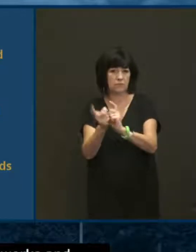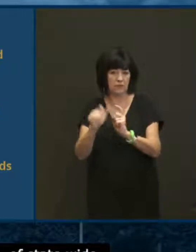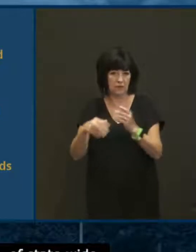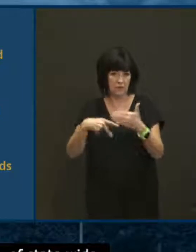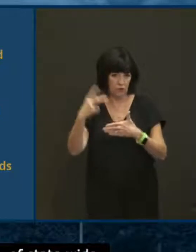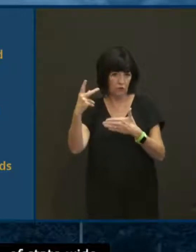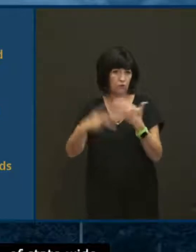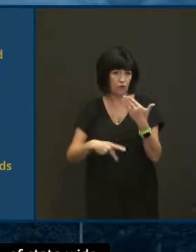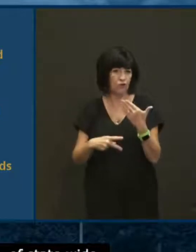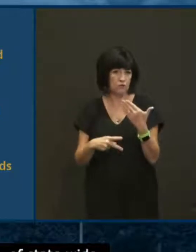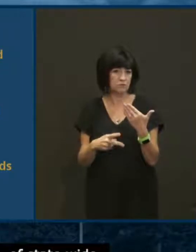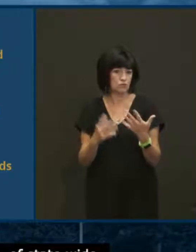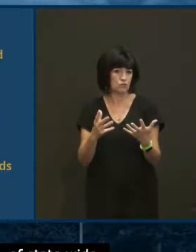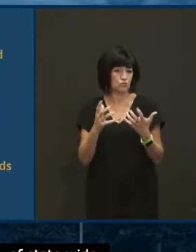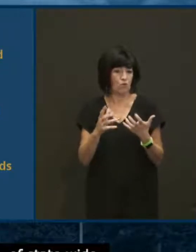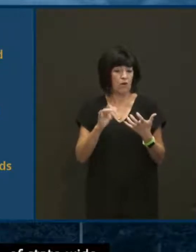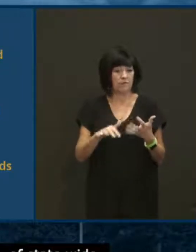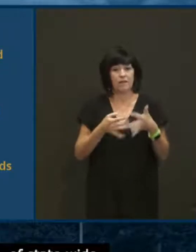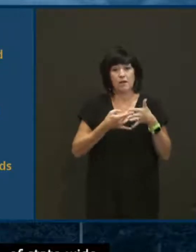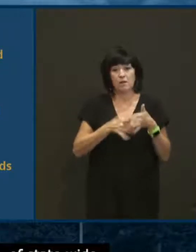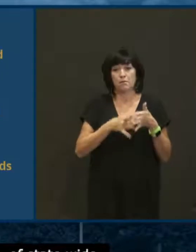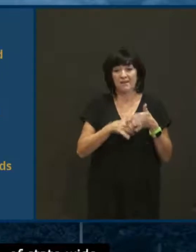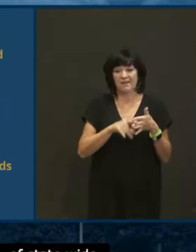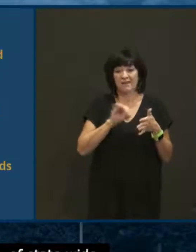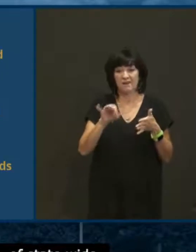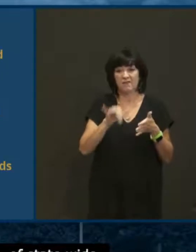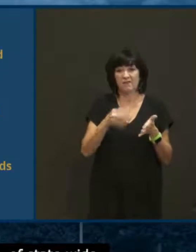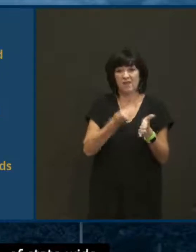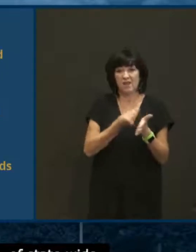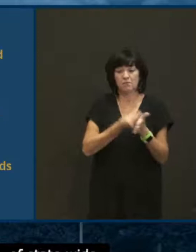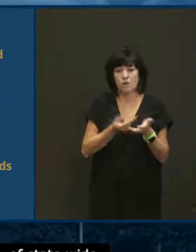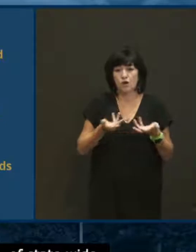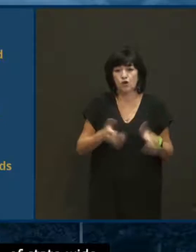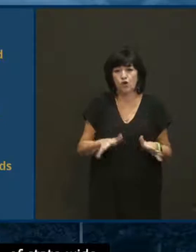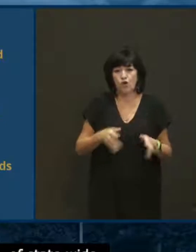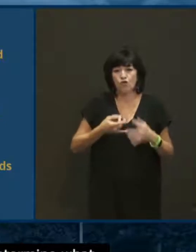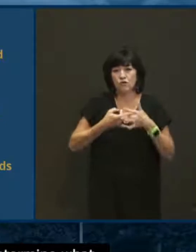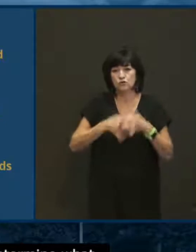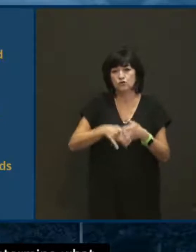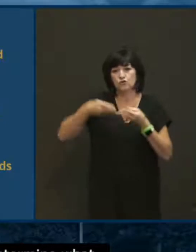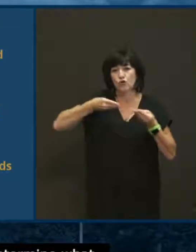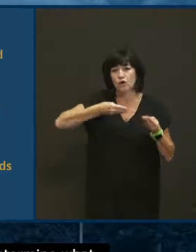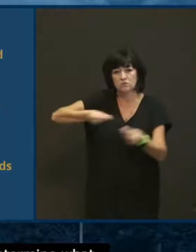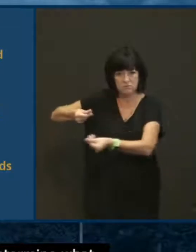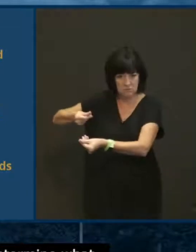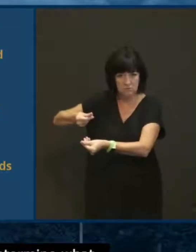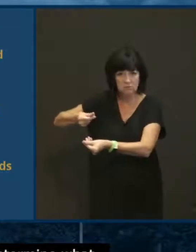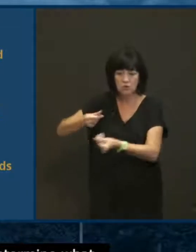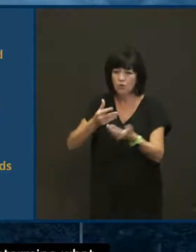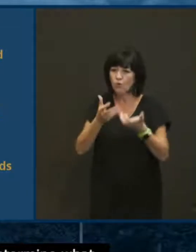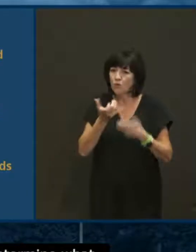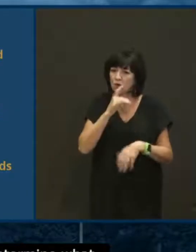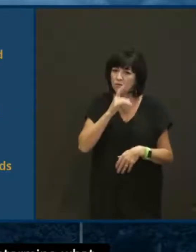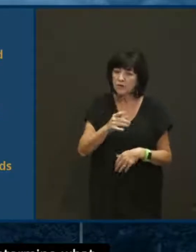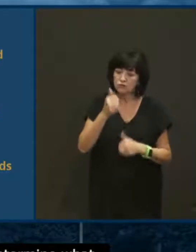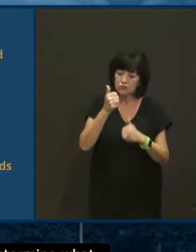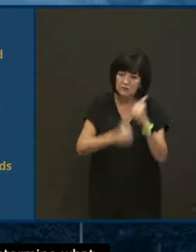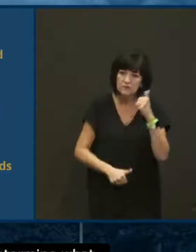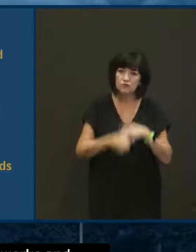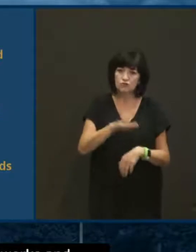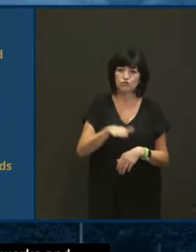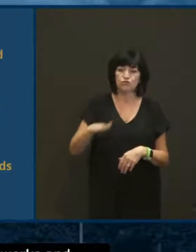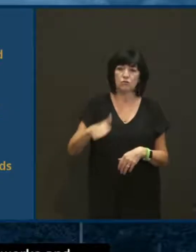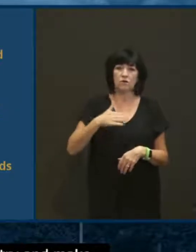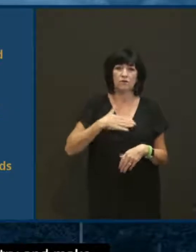of opportunity funding to determine what's working as we try to make sure that every child in our state, including